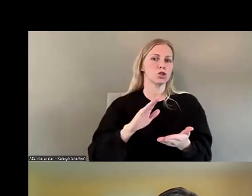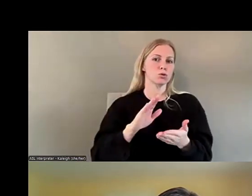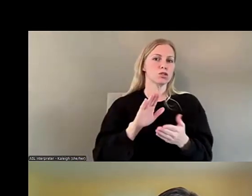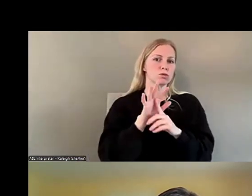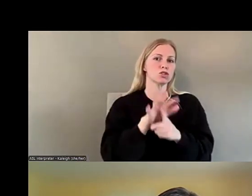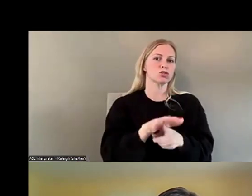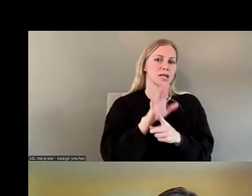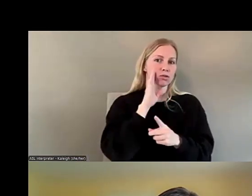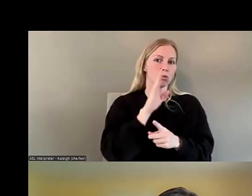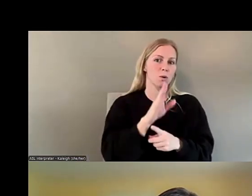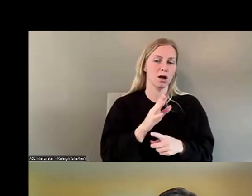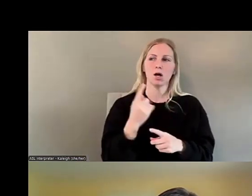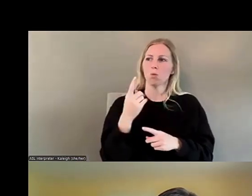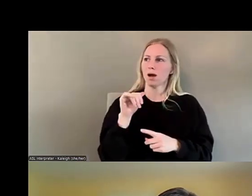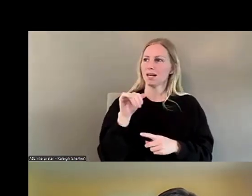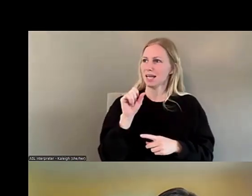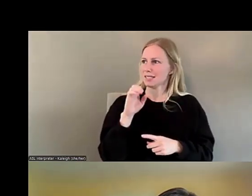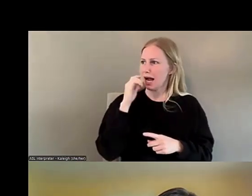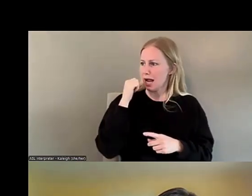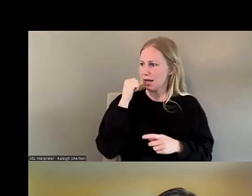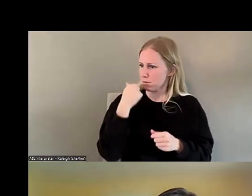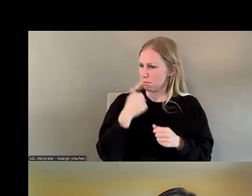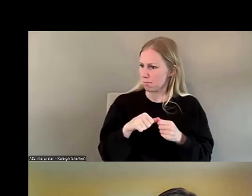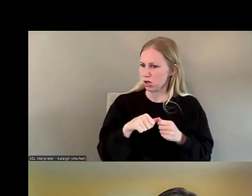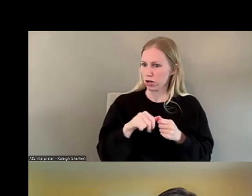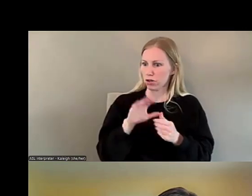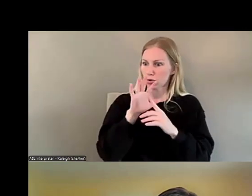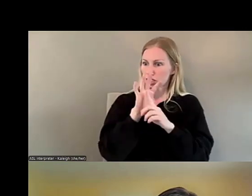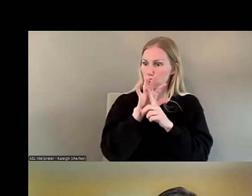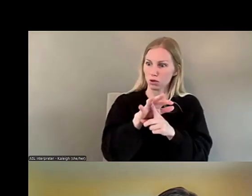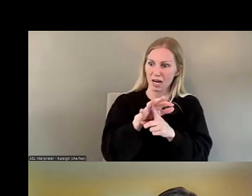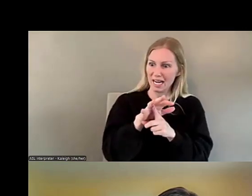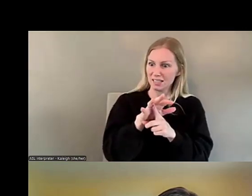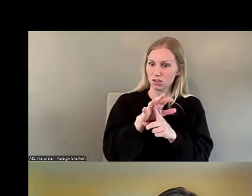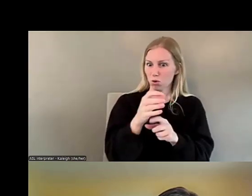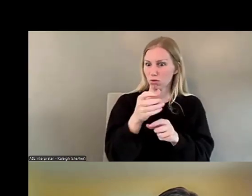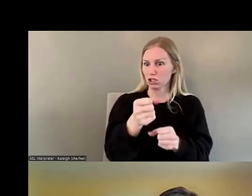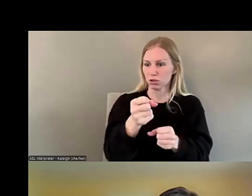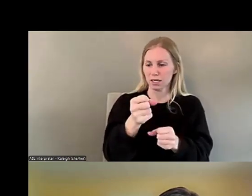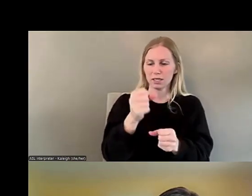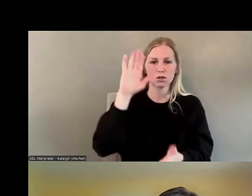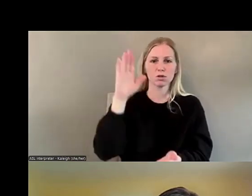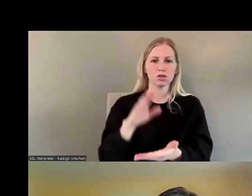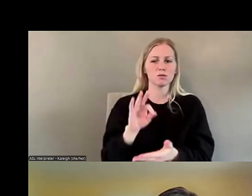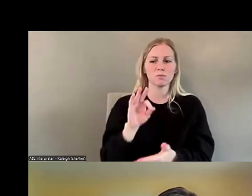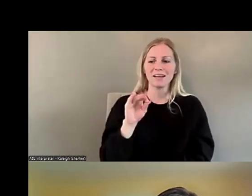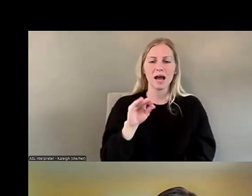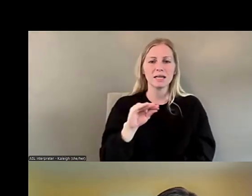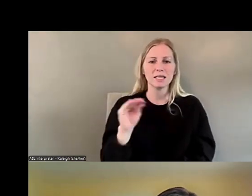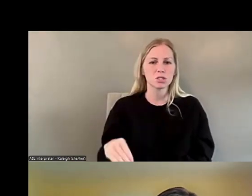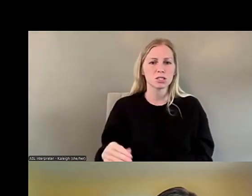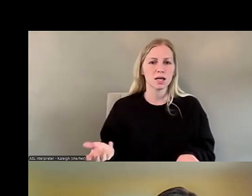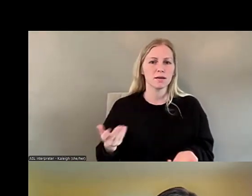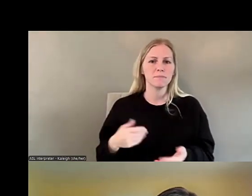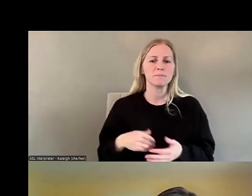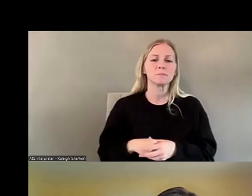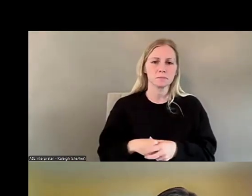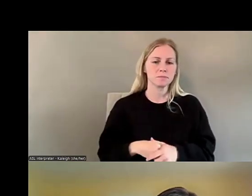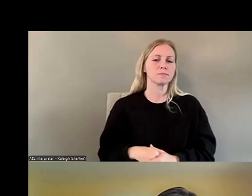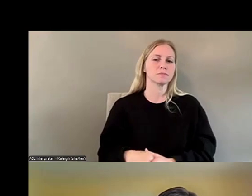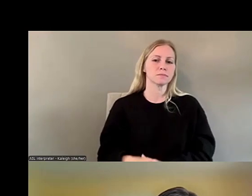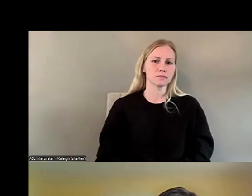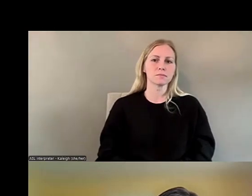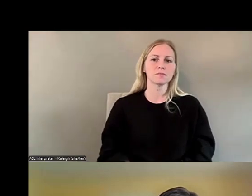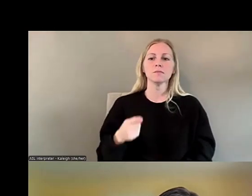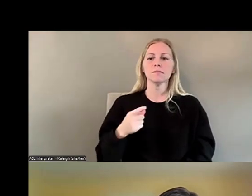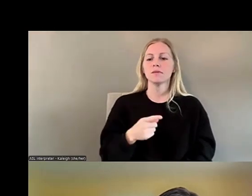90%. And while restraints are available as a safety option, they tend not to get used. And what we instead see is